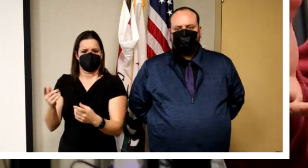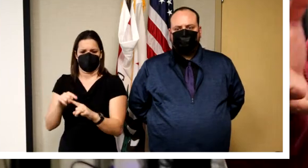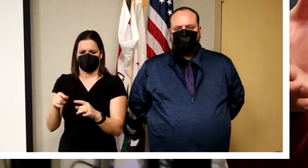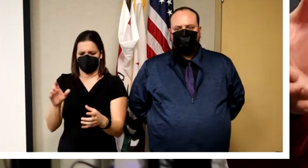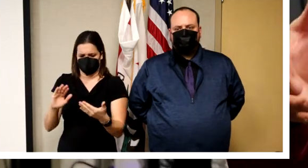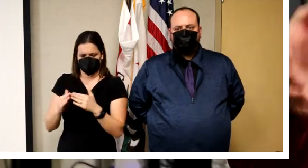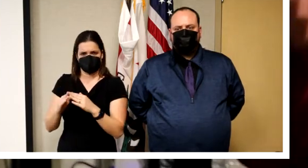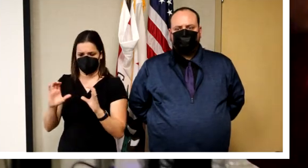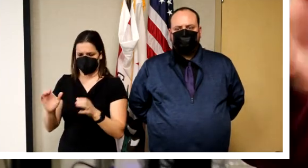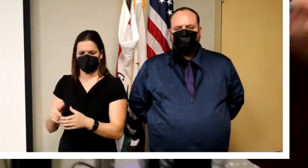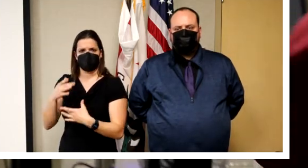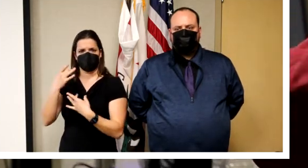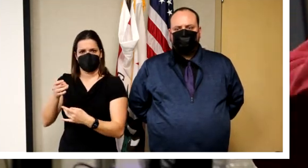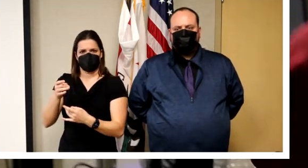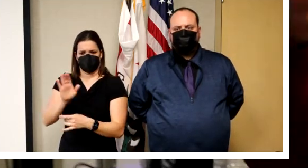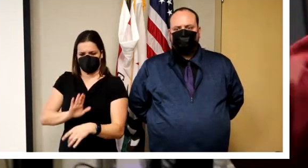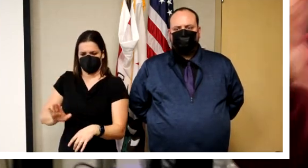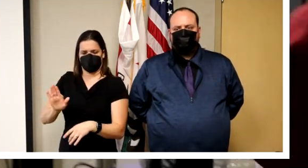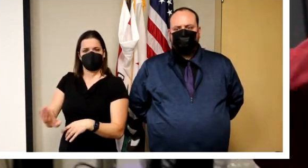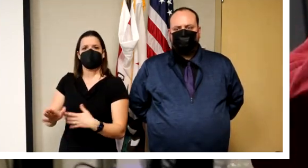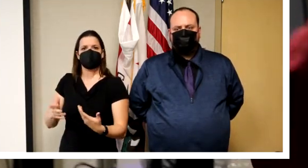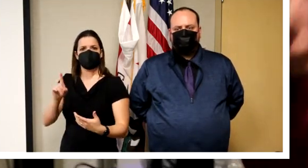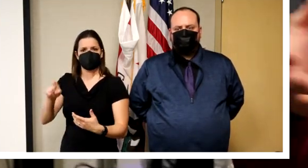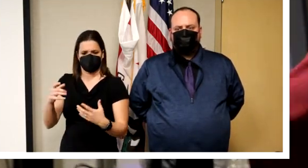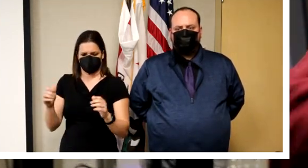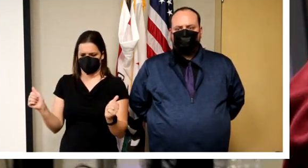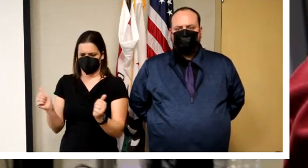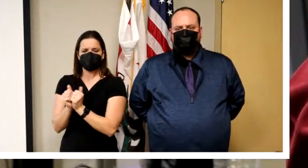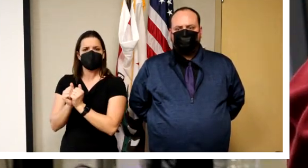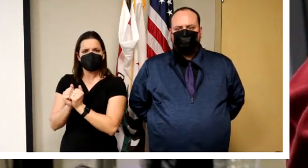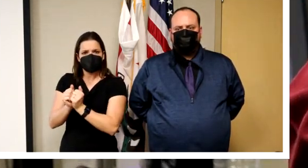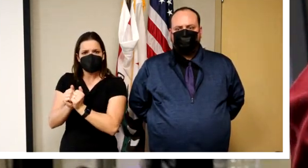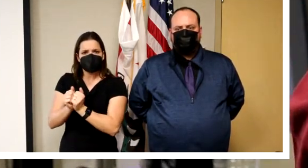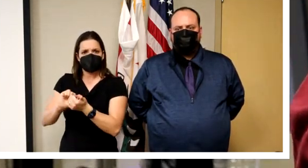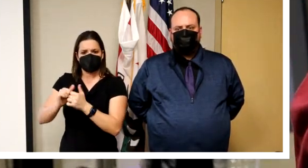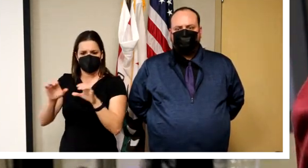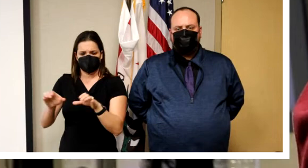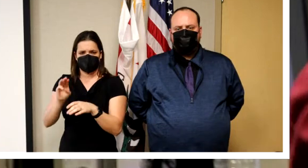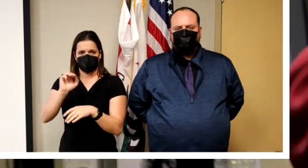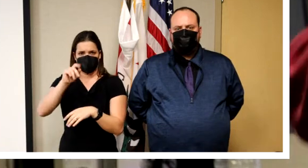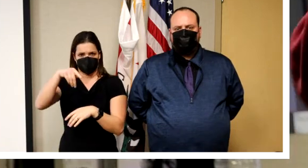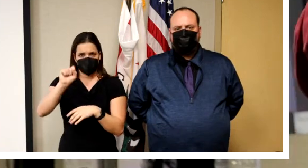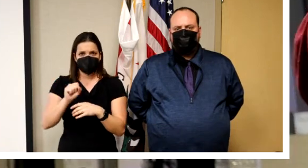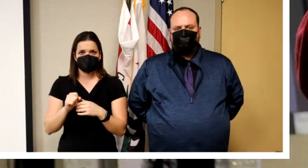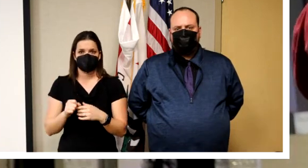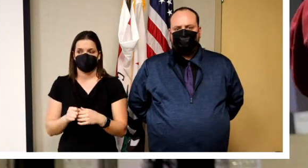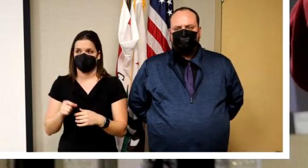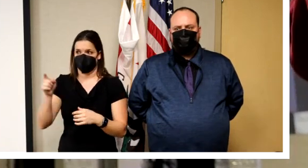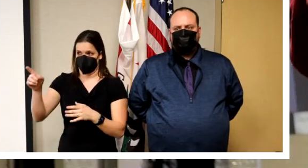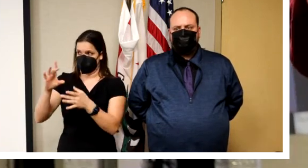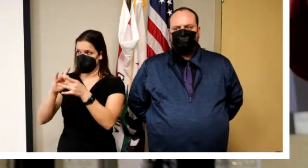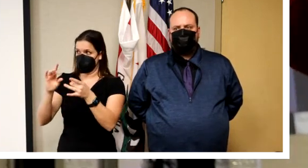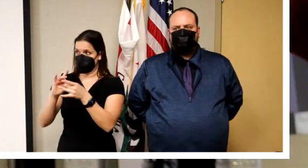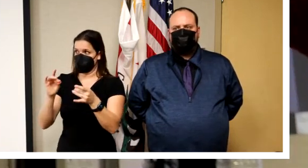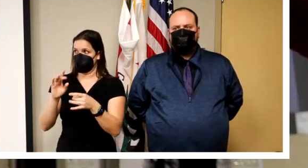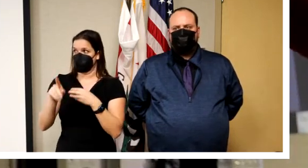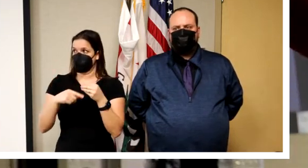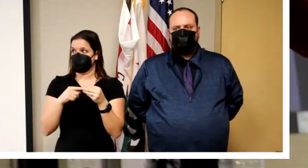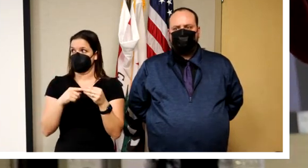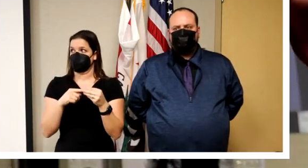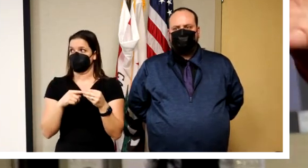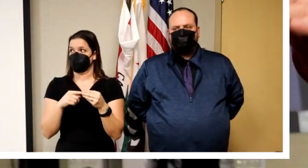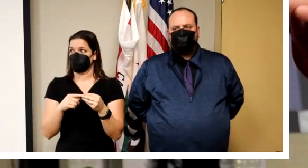it's a community of interest. It belongs to be held, it should be held together in terms of the way that we do the maps. And so the gentleman's comment is about